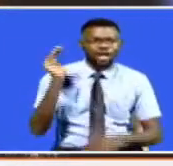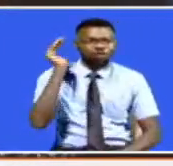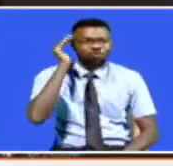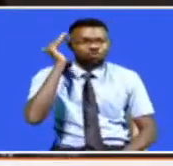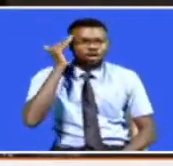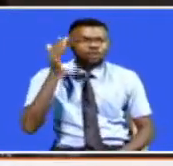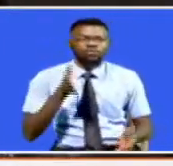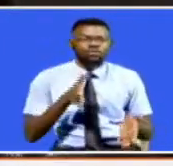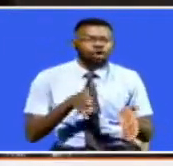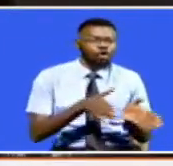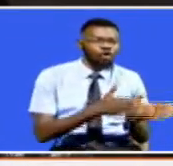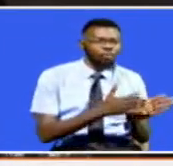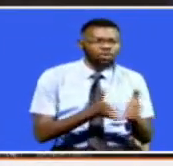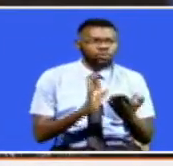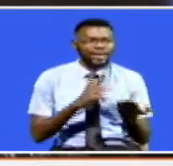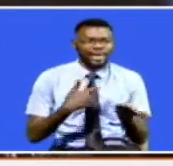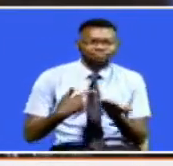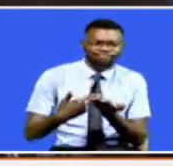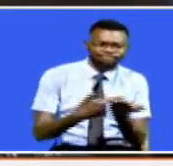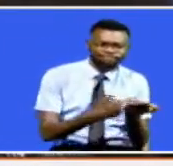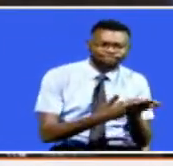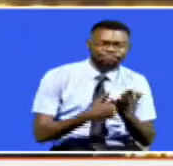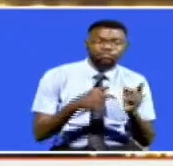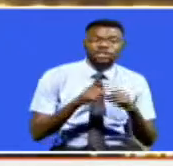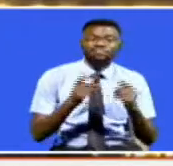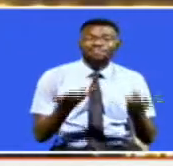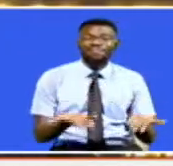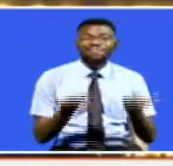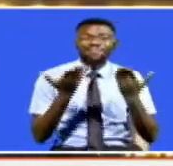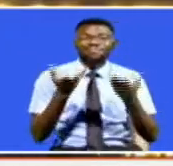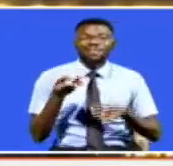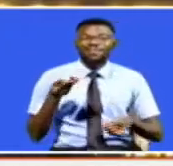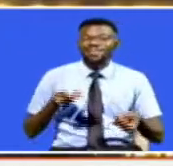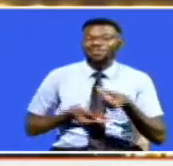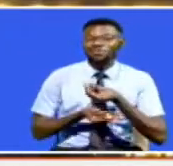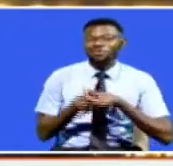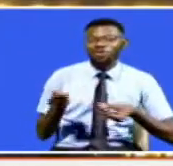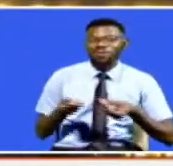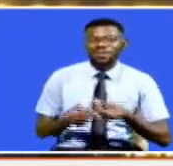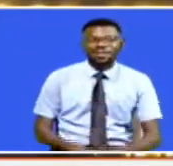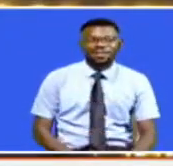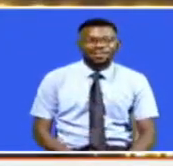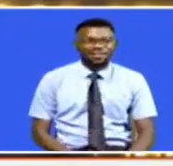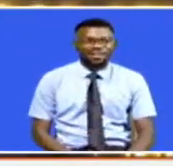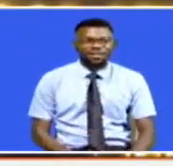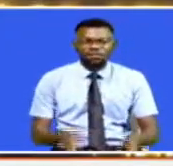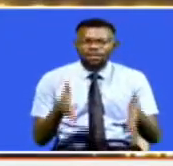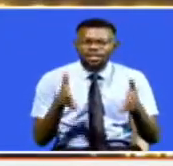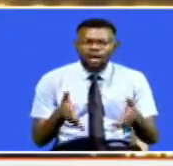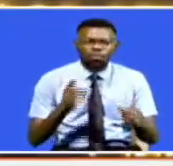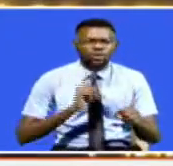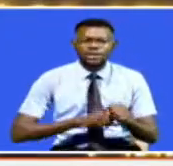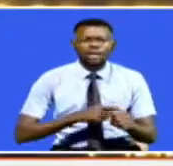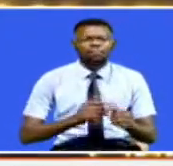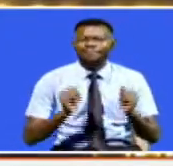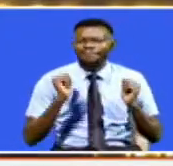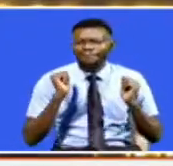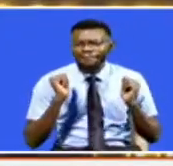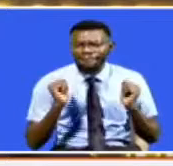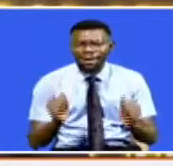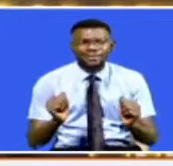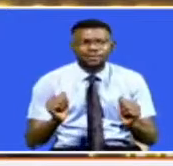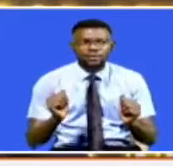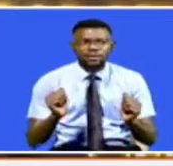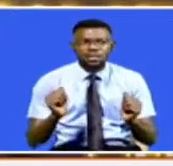opportunities, and develop partnership in the Kenyan economy. Living in very difficult times, we understand that.